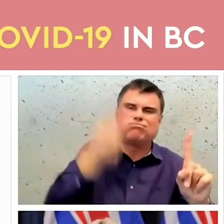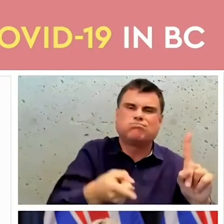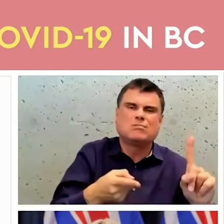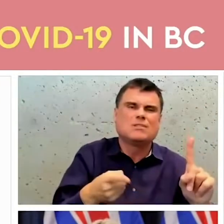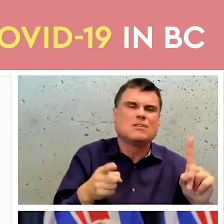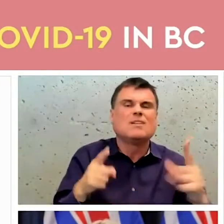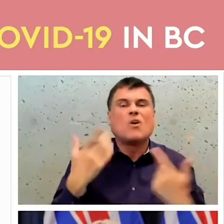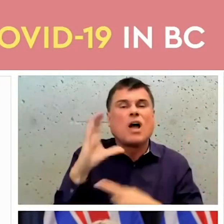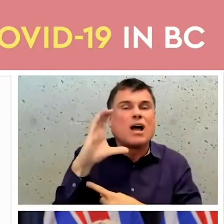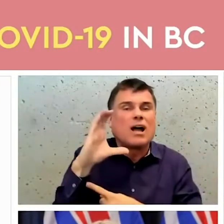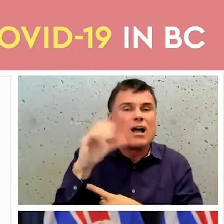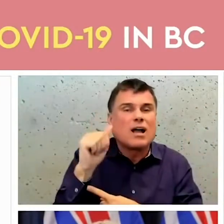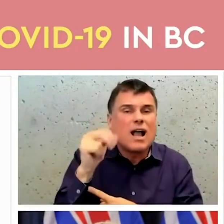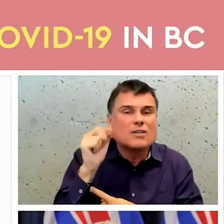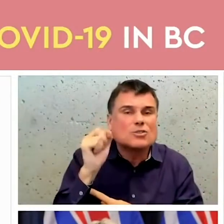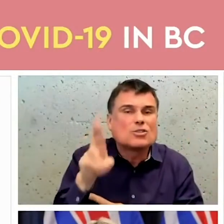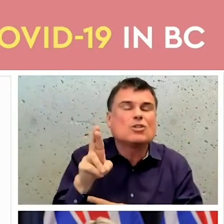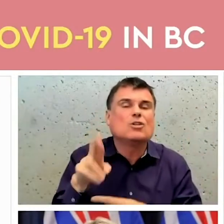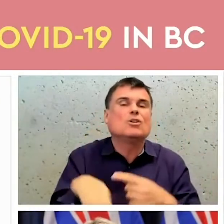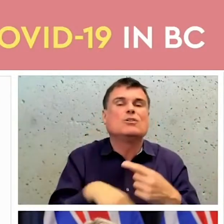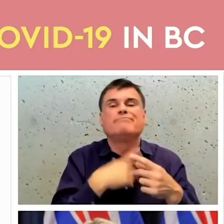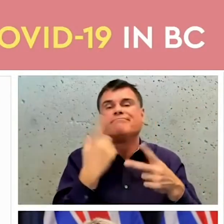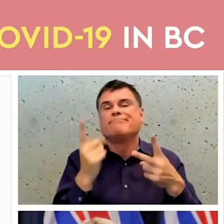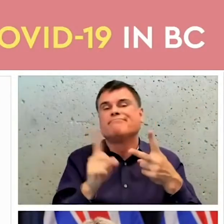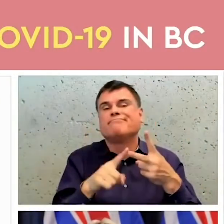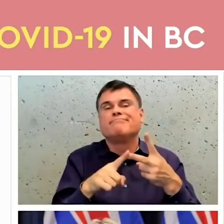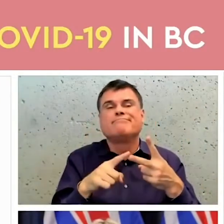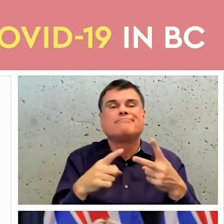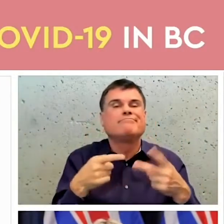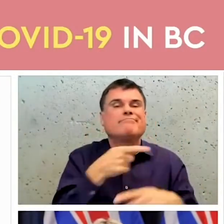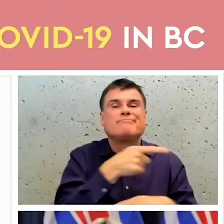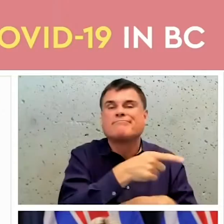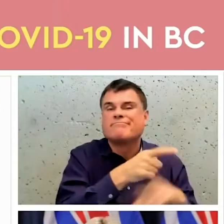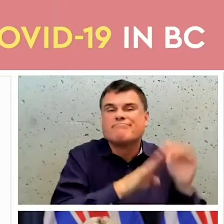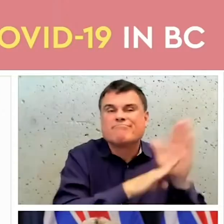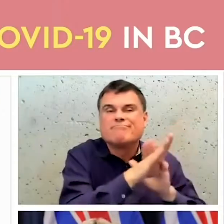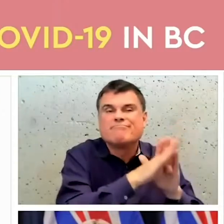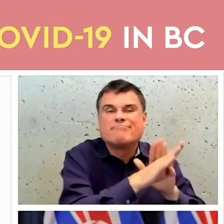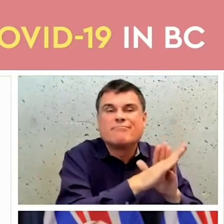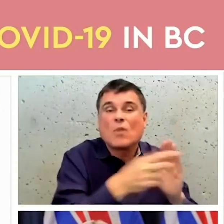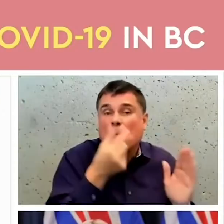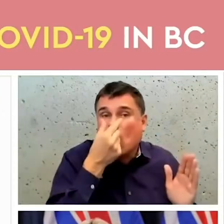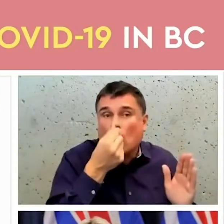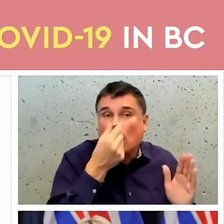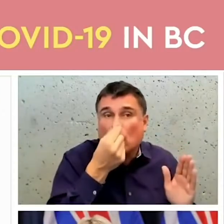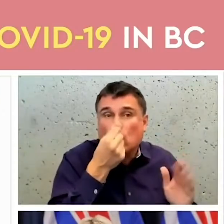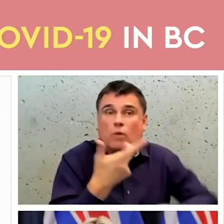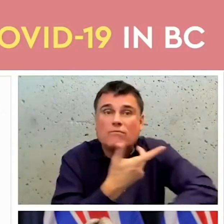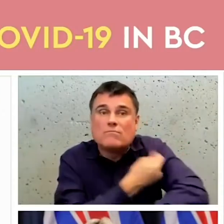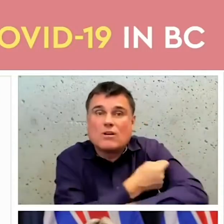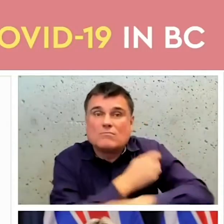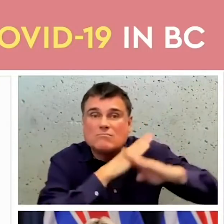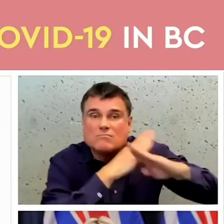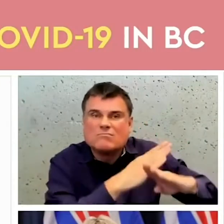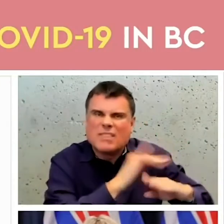other types of vaccine technology. So I think it is important that we do know a lot about these. While it's a new formulation, it's